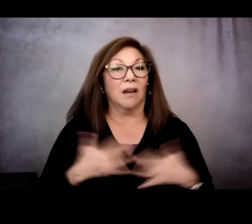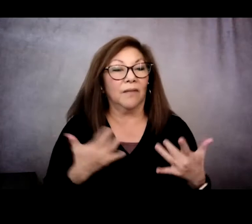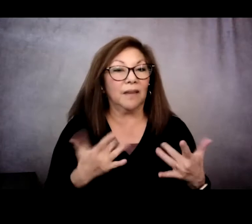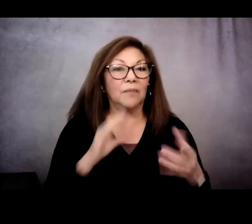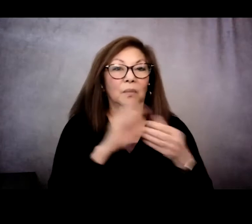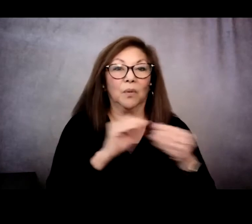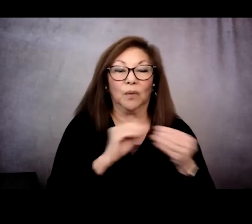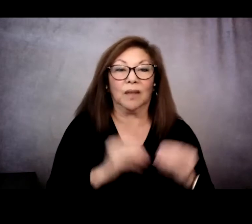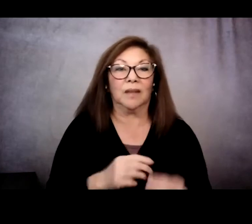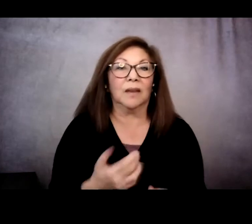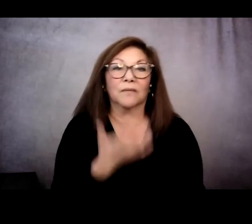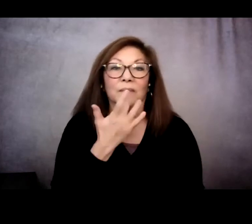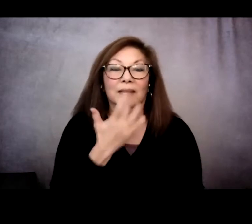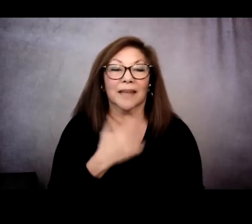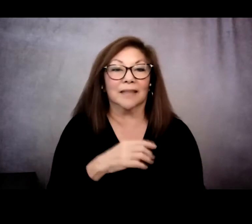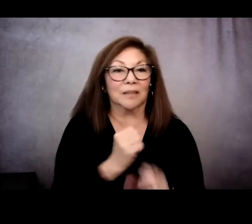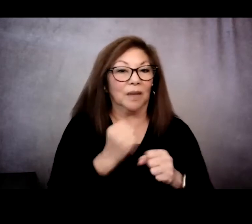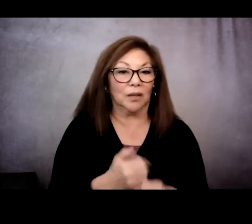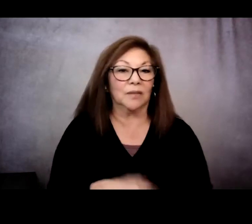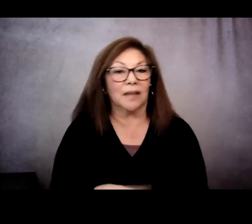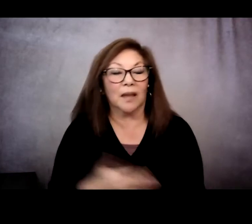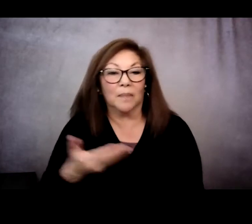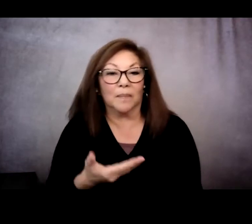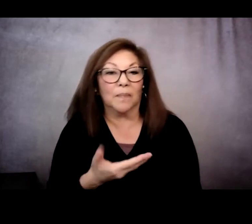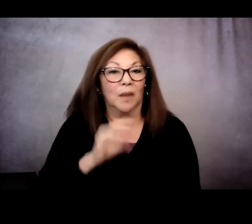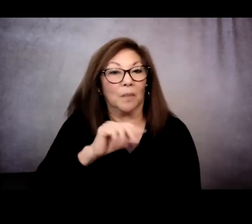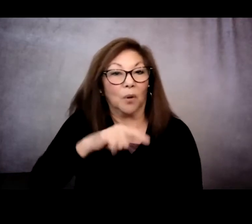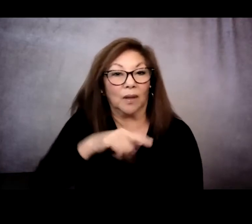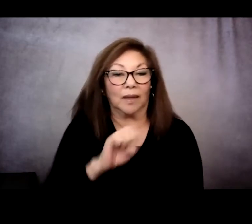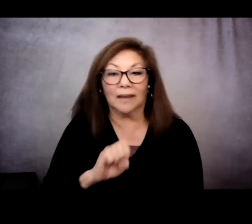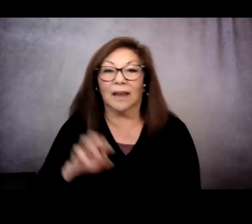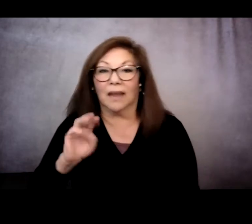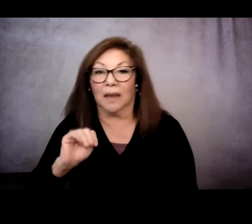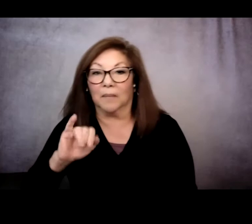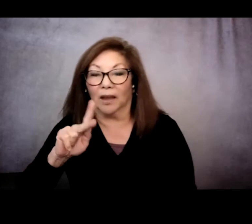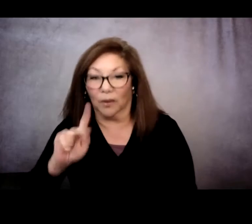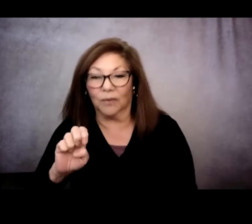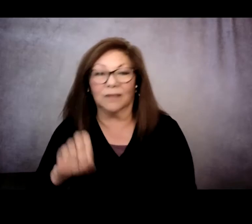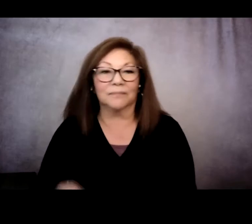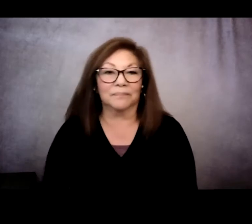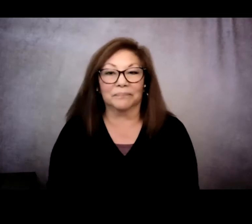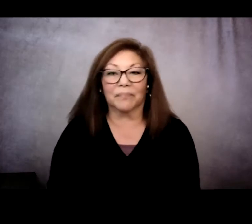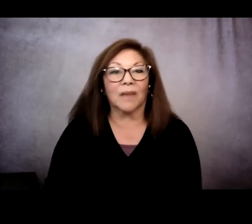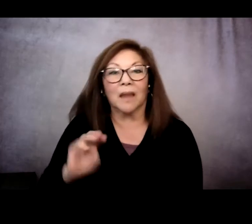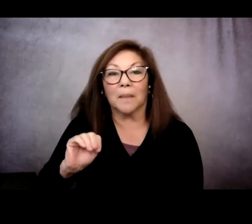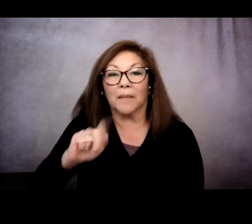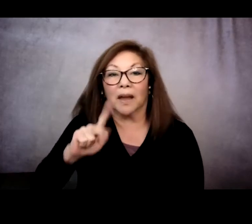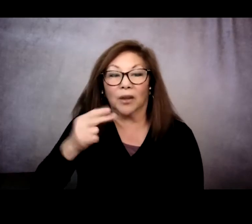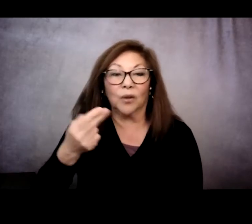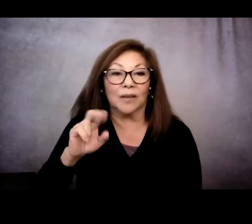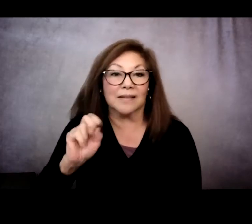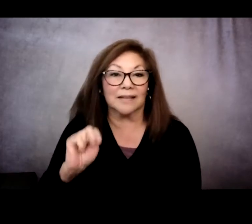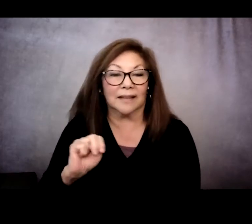I'll introduce Mayukh and Monique briefly, and then we'll turn the mic over to Mayukh. Mayukh Sen is a